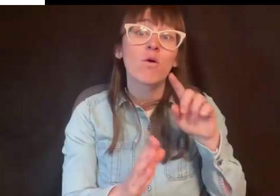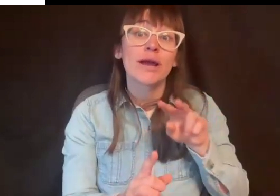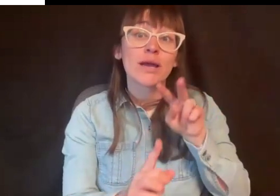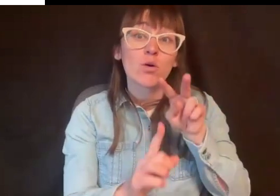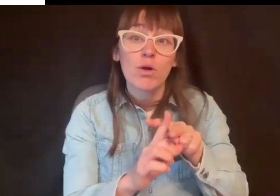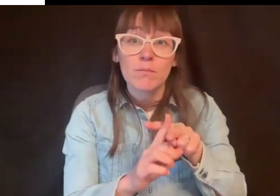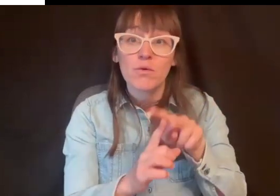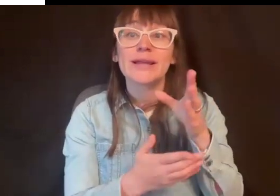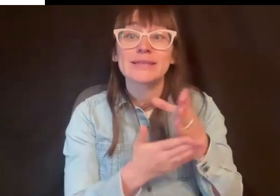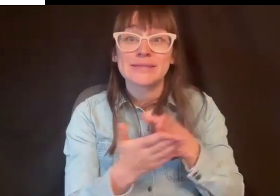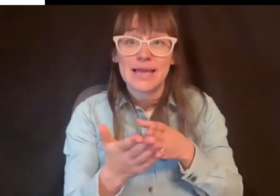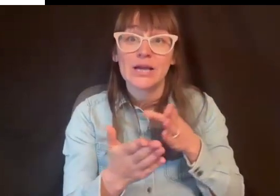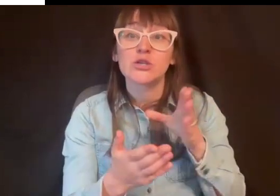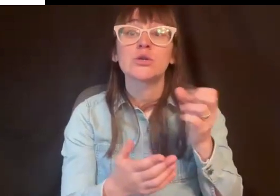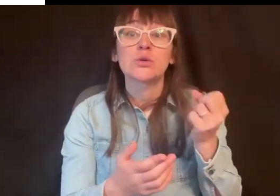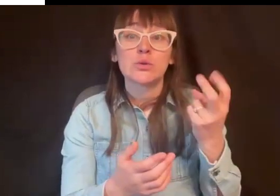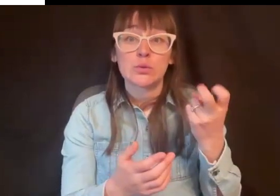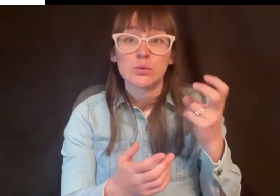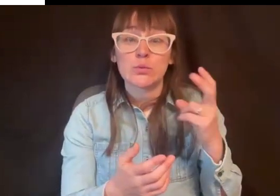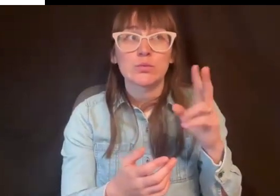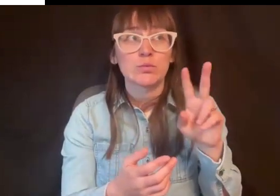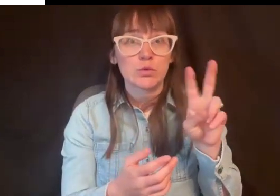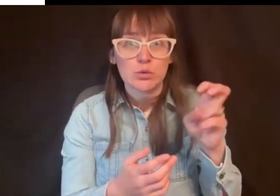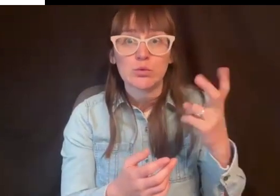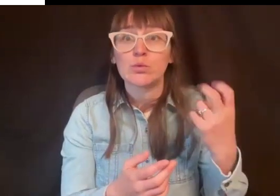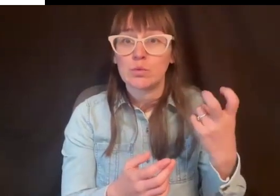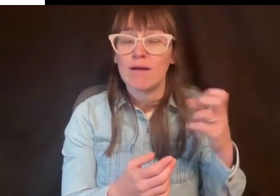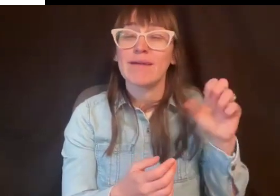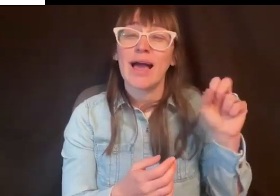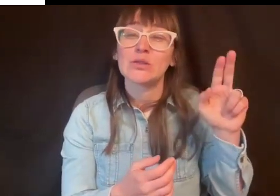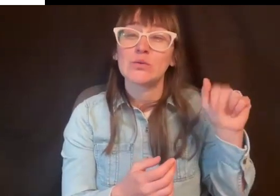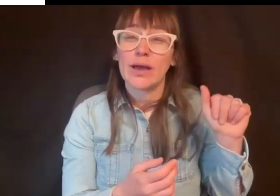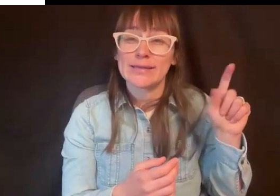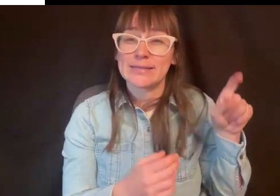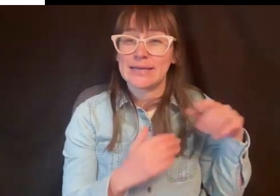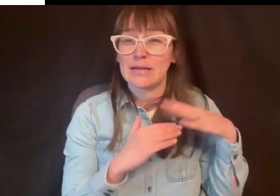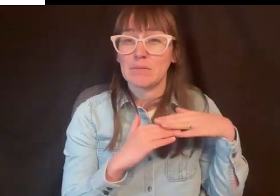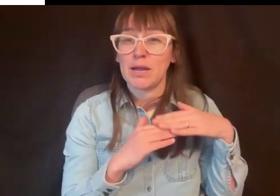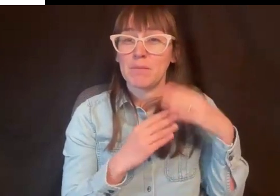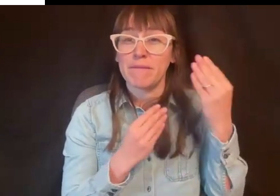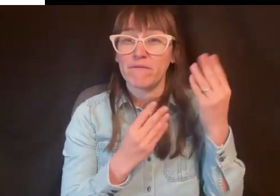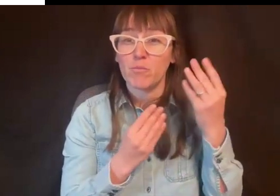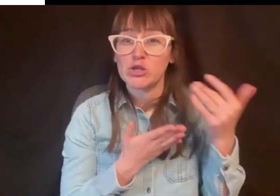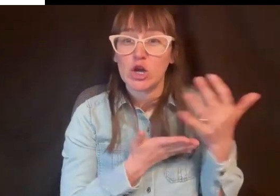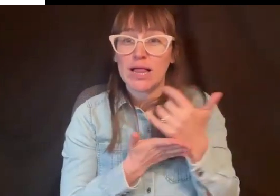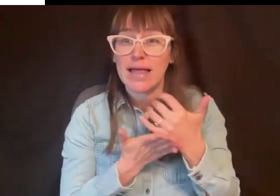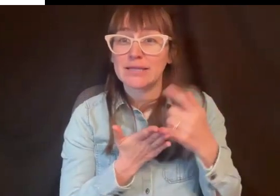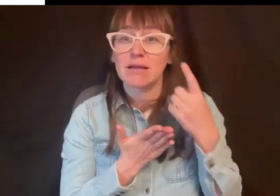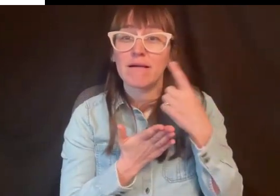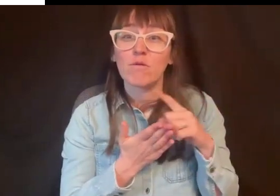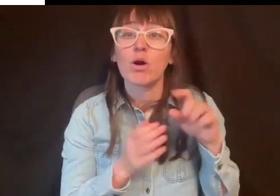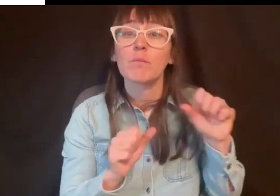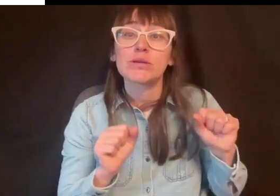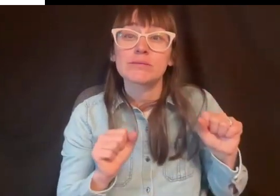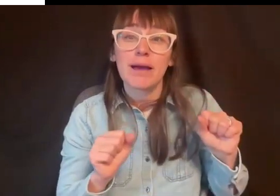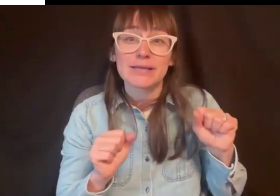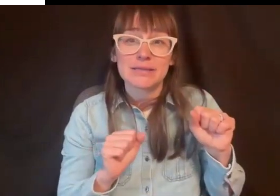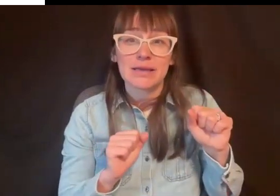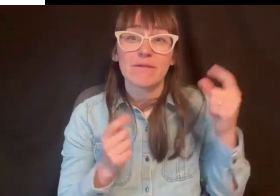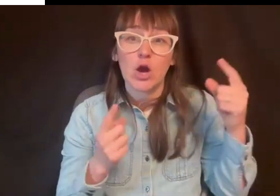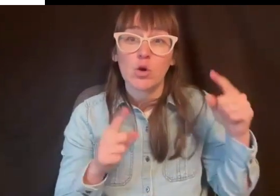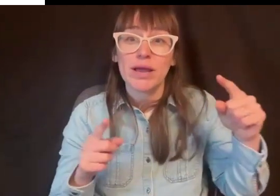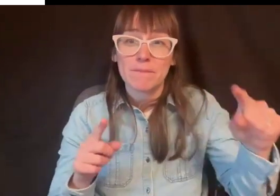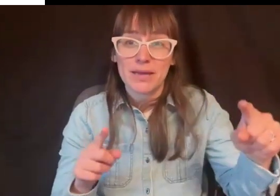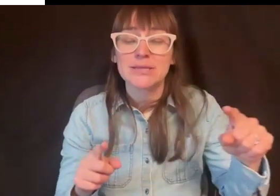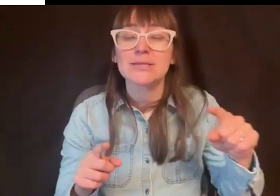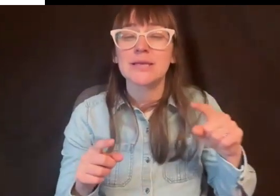into the area plan process, SUAs would need to collect certain minimum information about prospective Section 212 agreements, which we discuss elsewhere